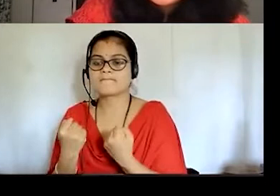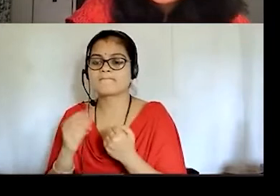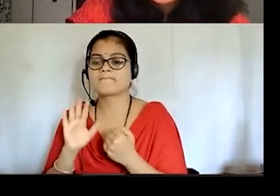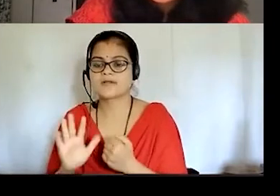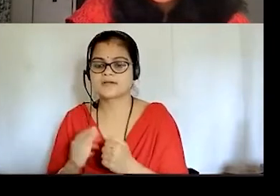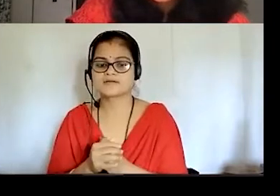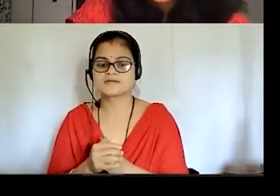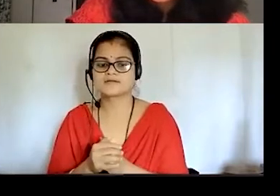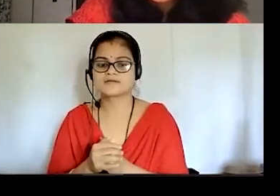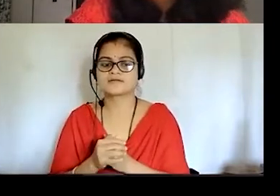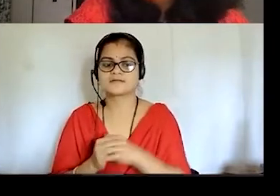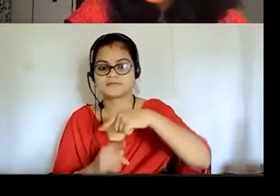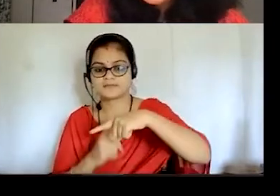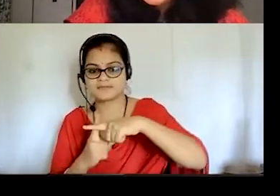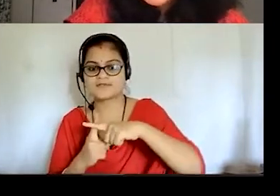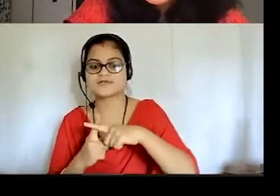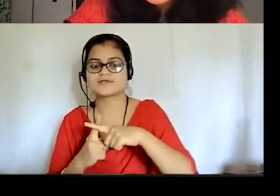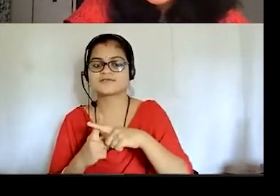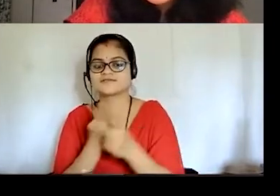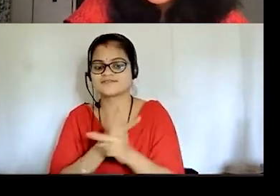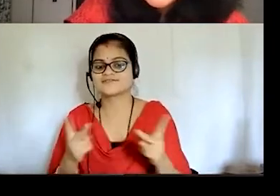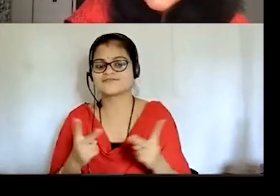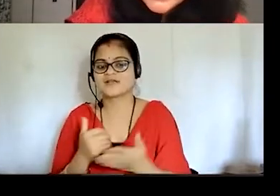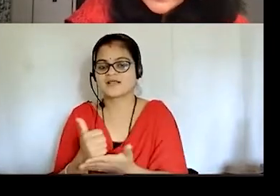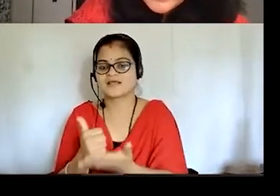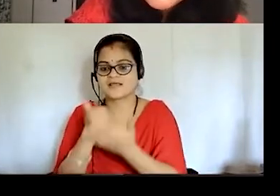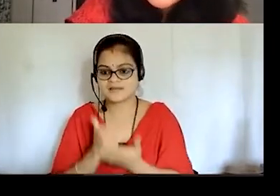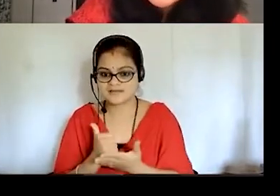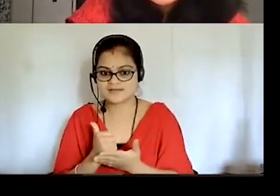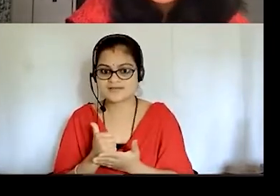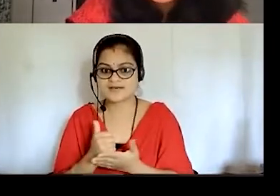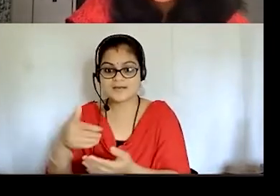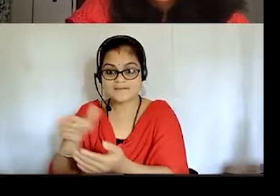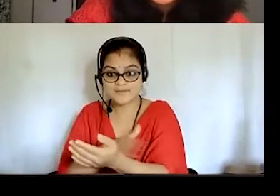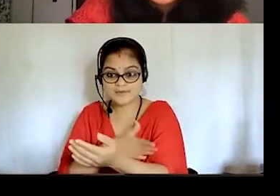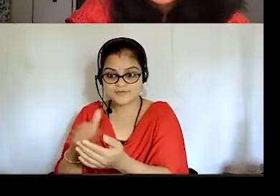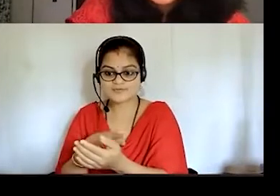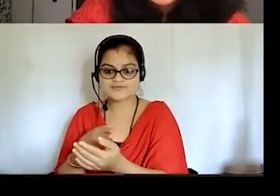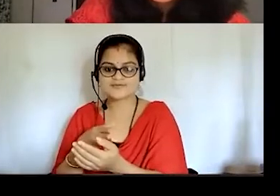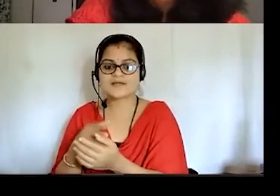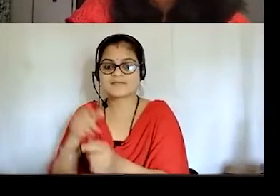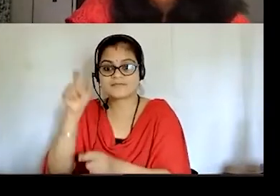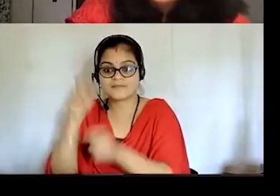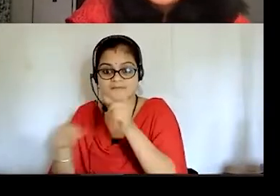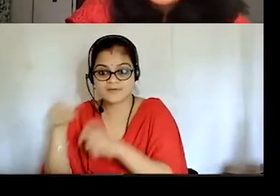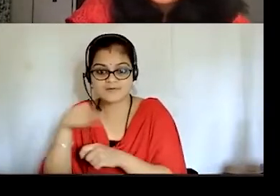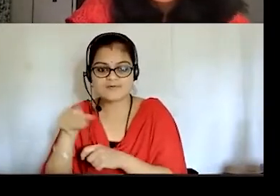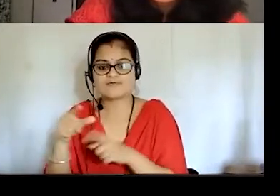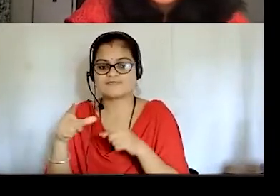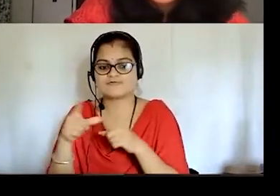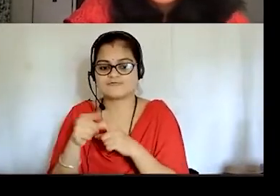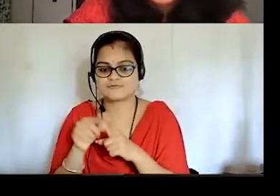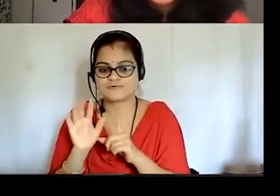with codification and documentation. This was done by musicologists and scholars who assumed the role